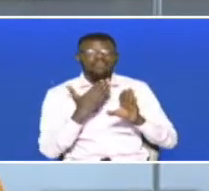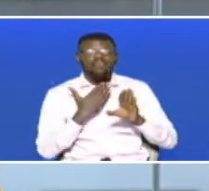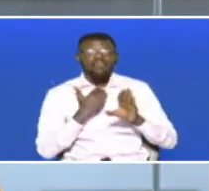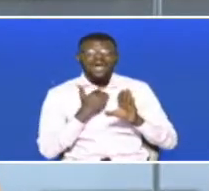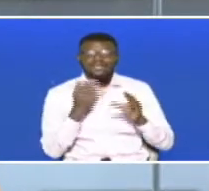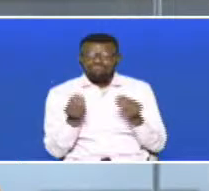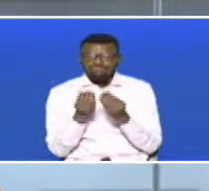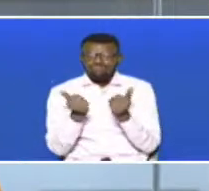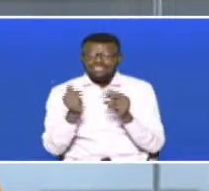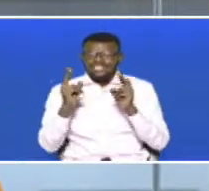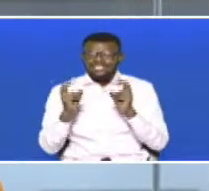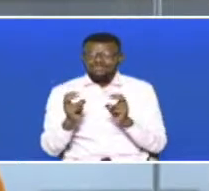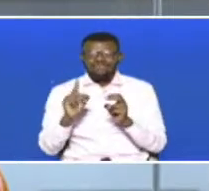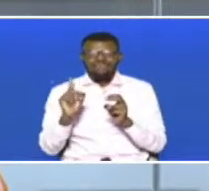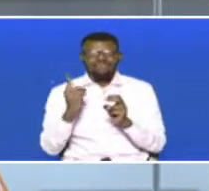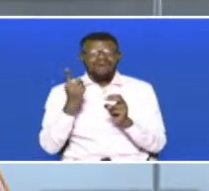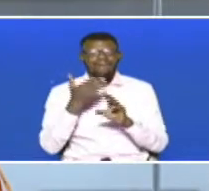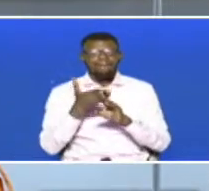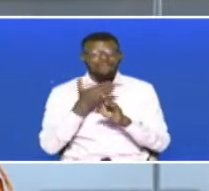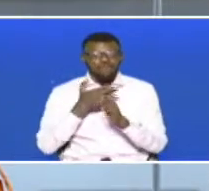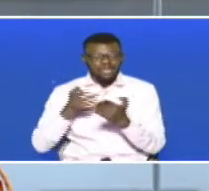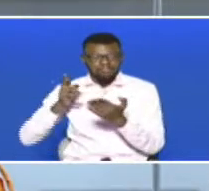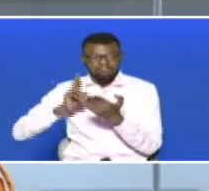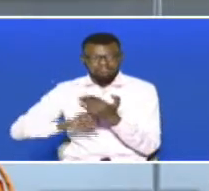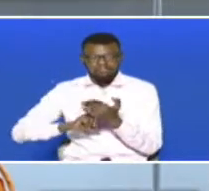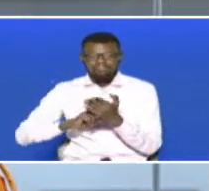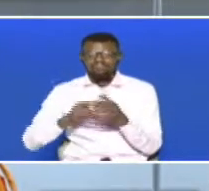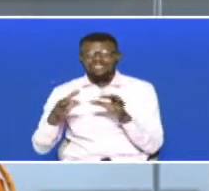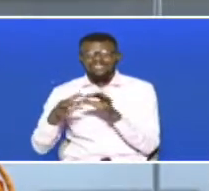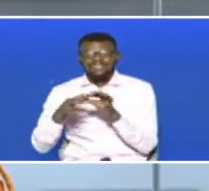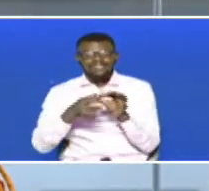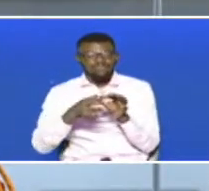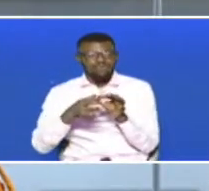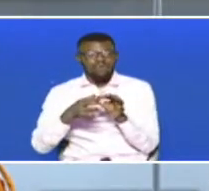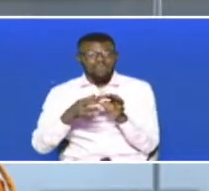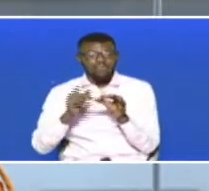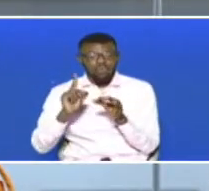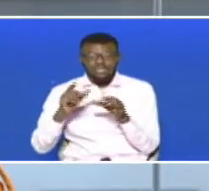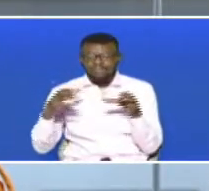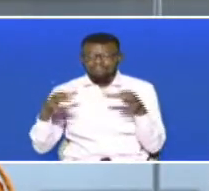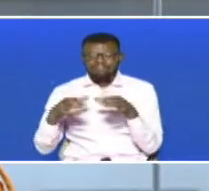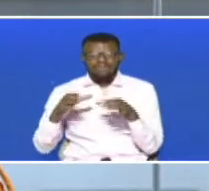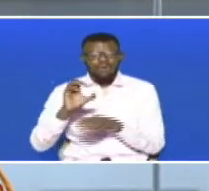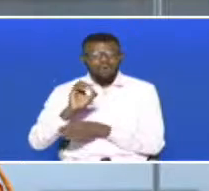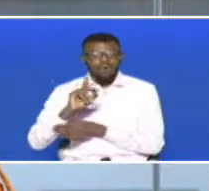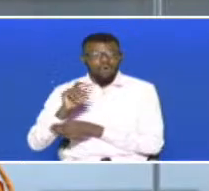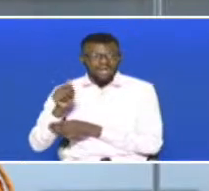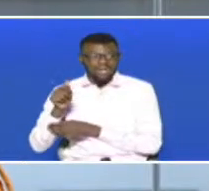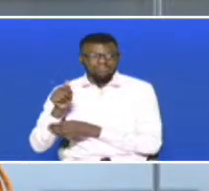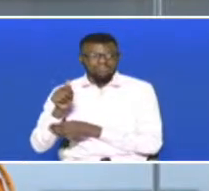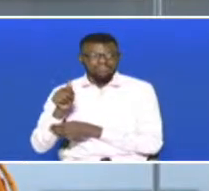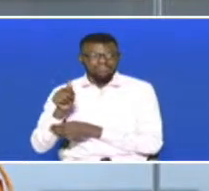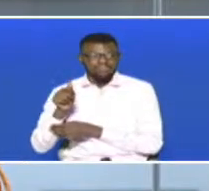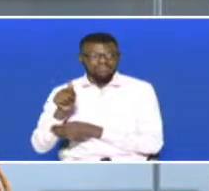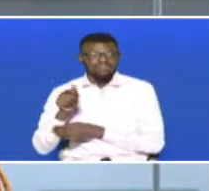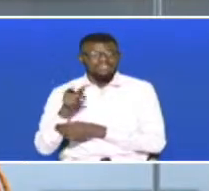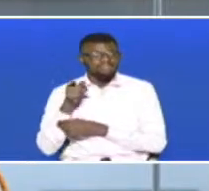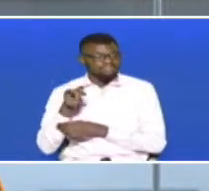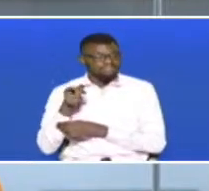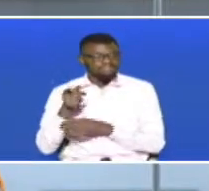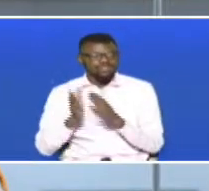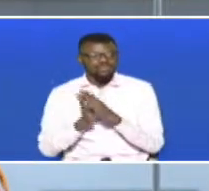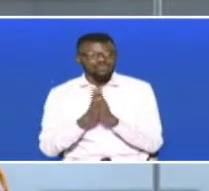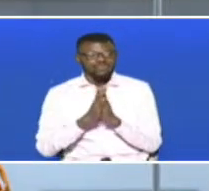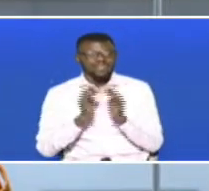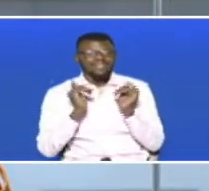to be ironed out before the registration of Azimio La Umoja One Kenya is done. And so it is a developing